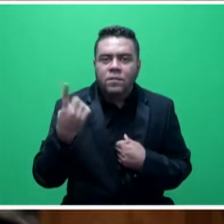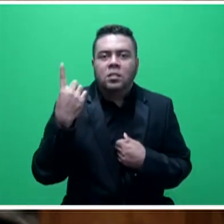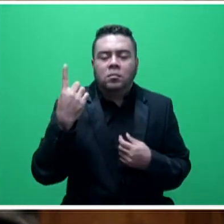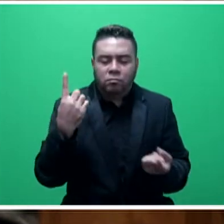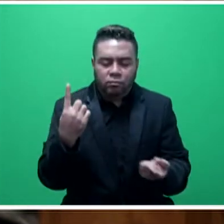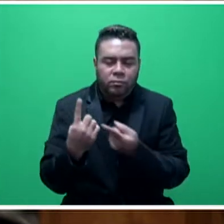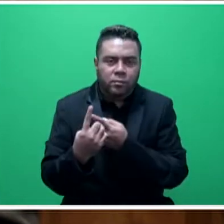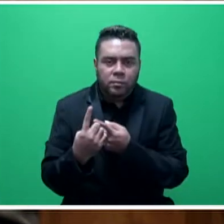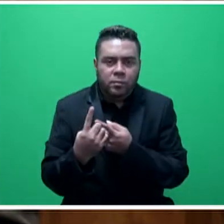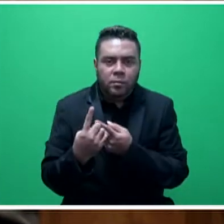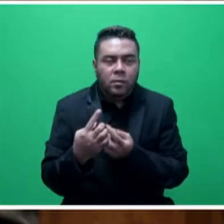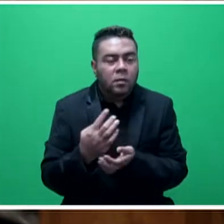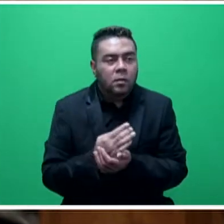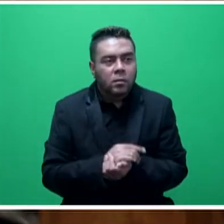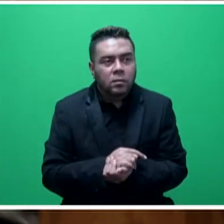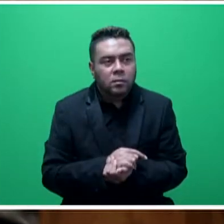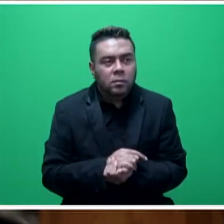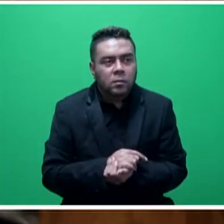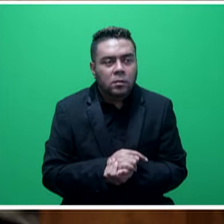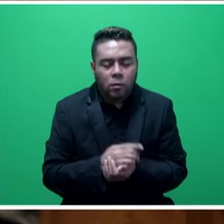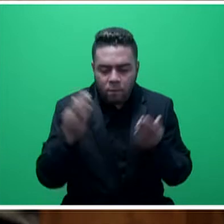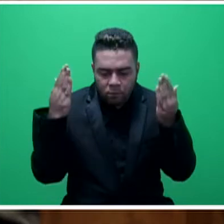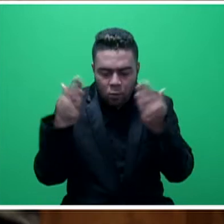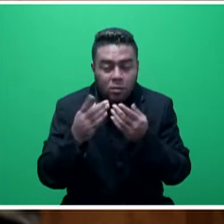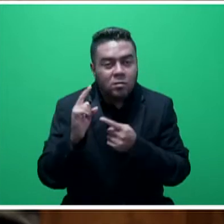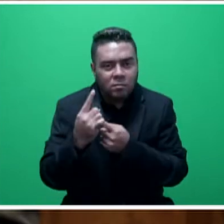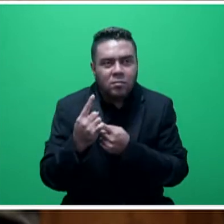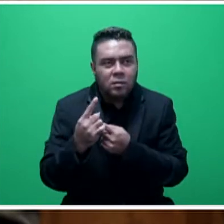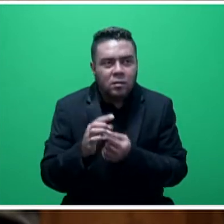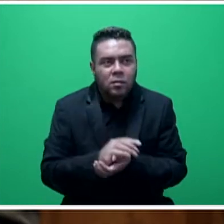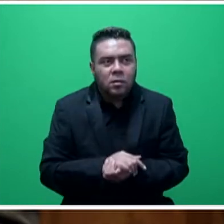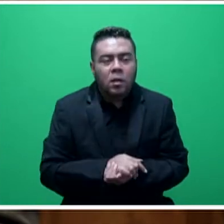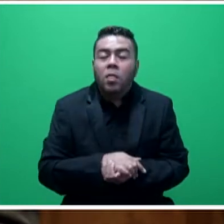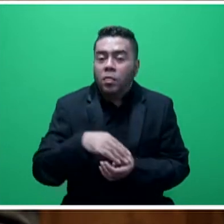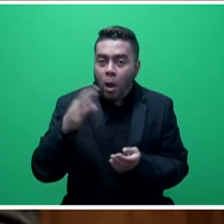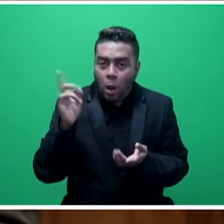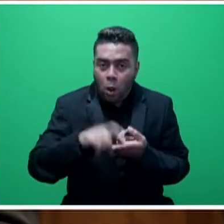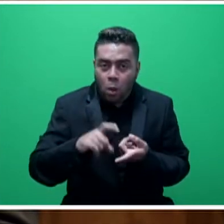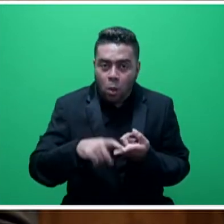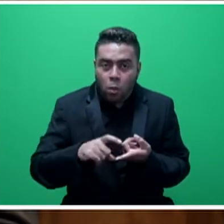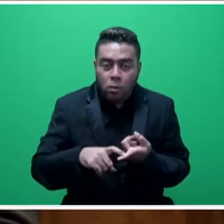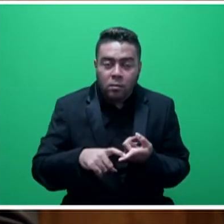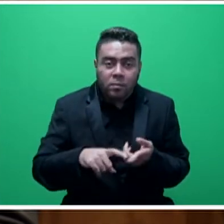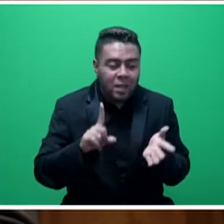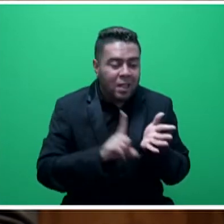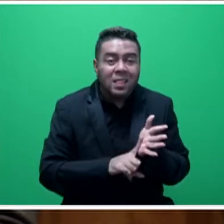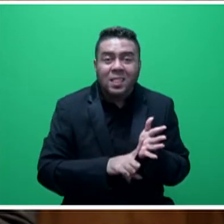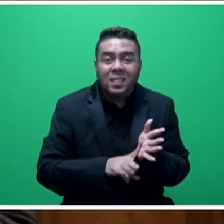Toppers scheme and the Tertiary Education Loan Scheme program will continue. To date, we have